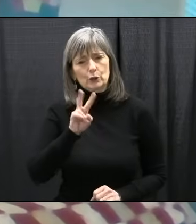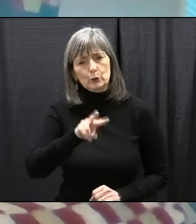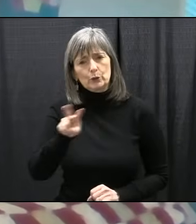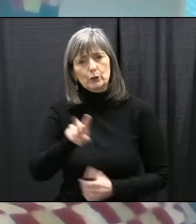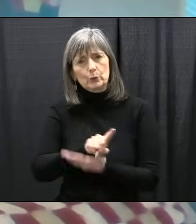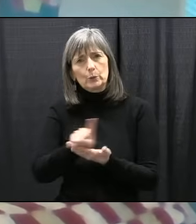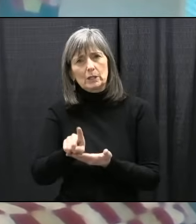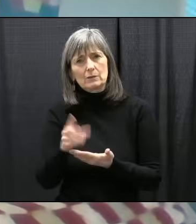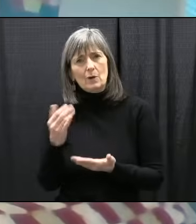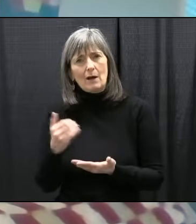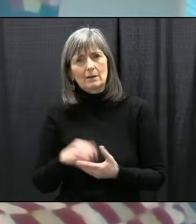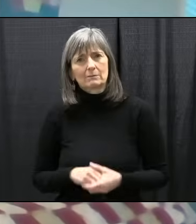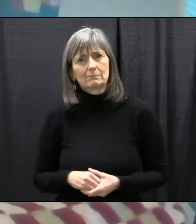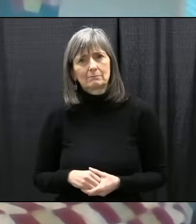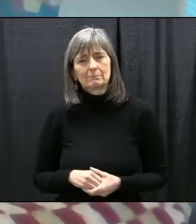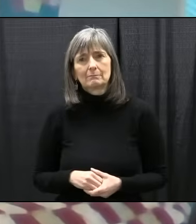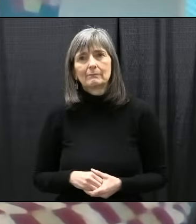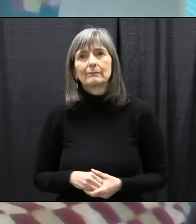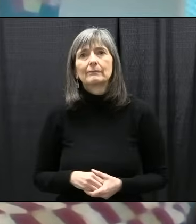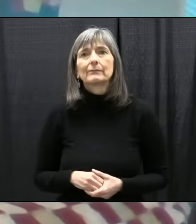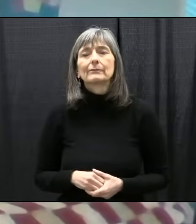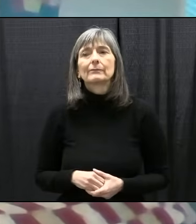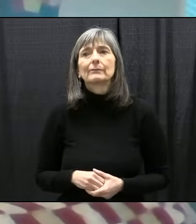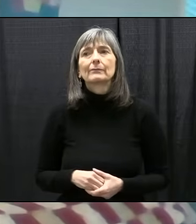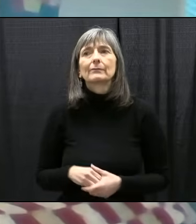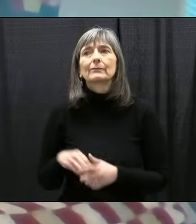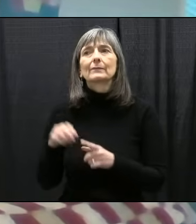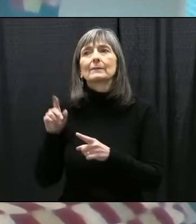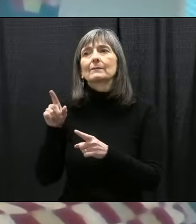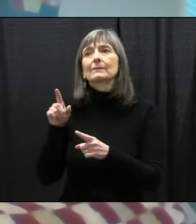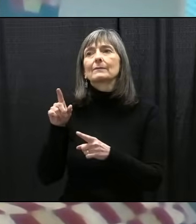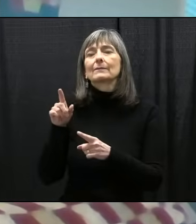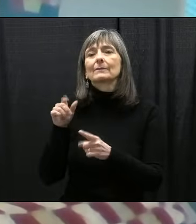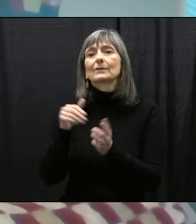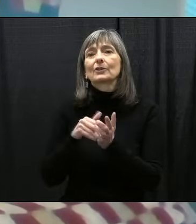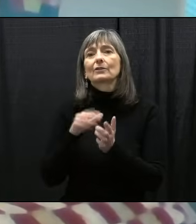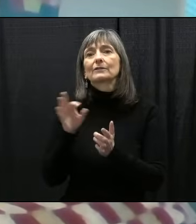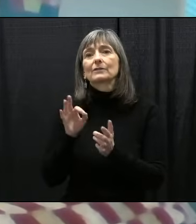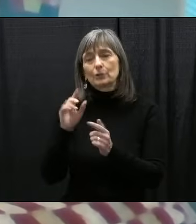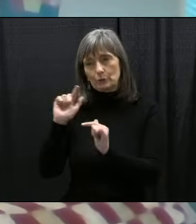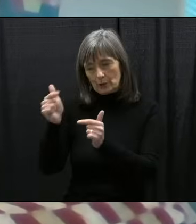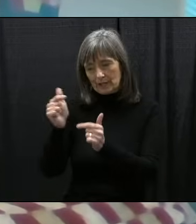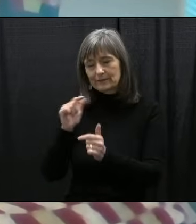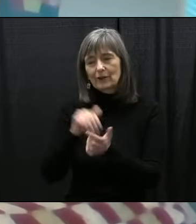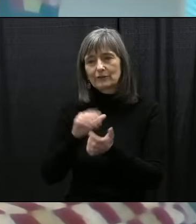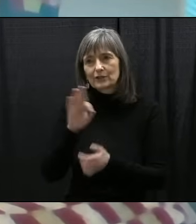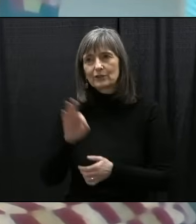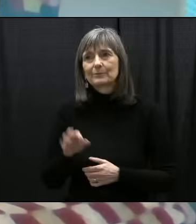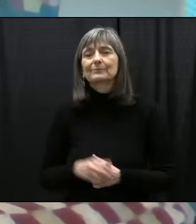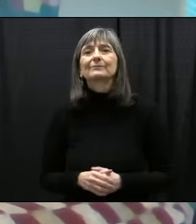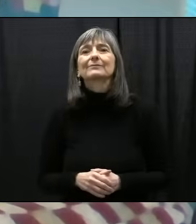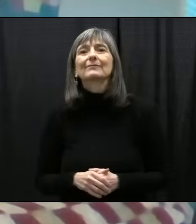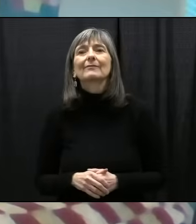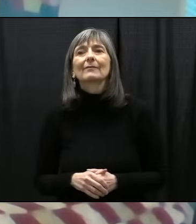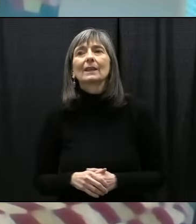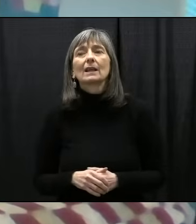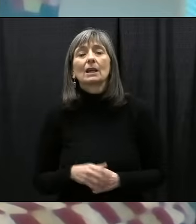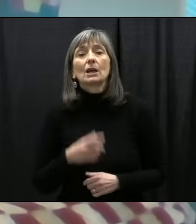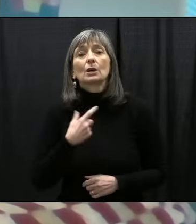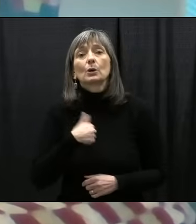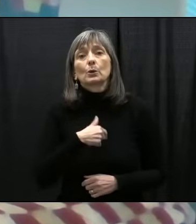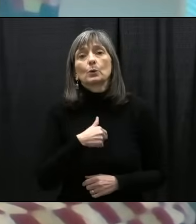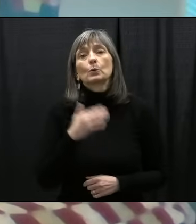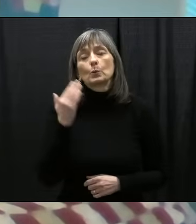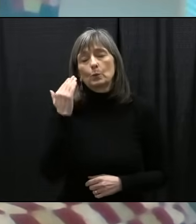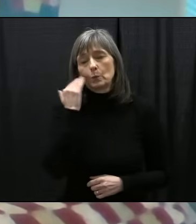those jurisdictions? We're Well, balanced. we certainly know. Sorry. You go ahead, Dr. Fitzgerald. Yeah. Okay. We